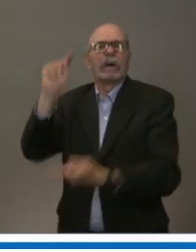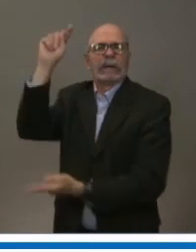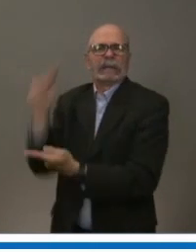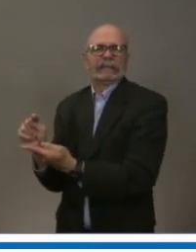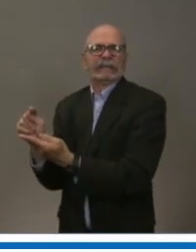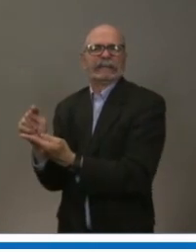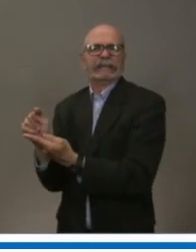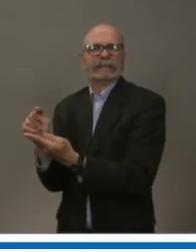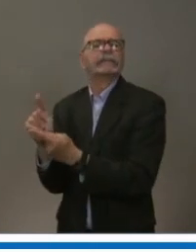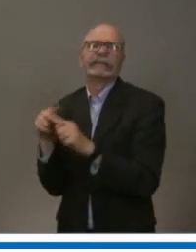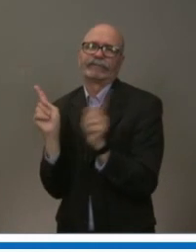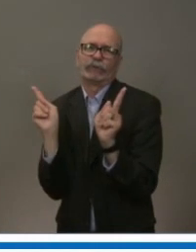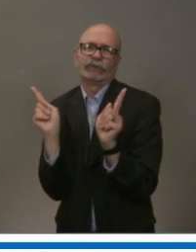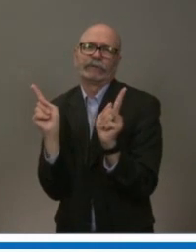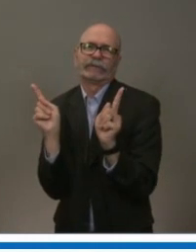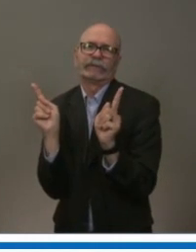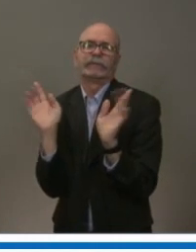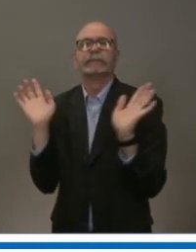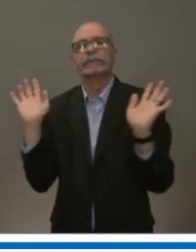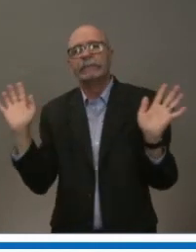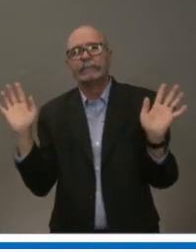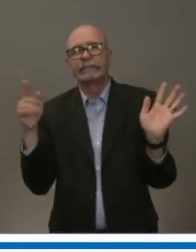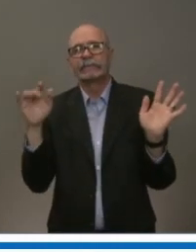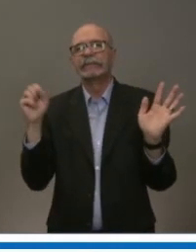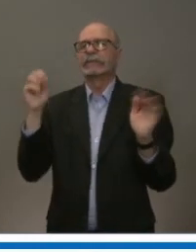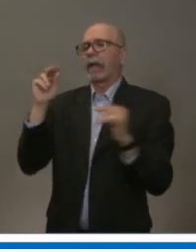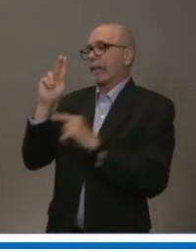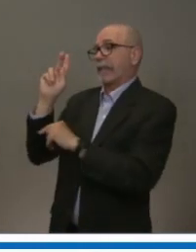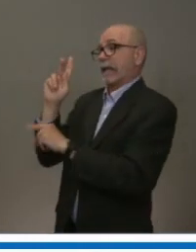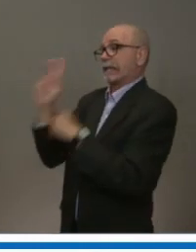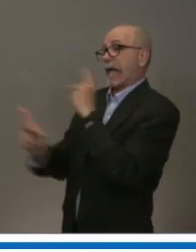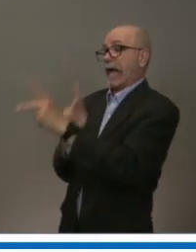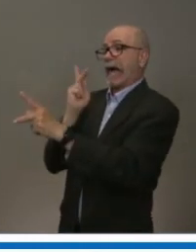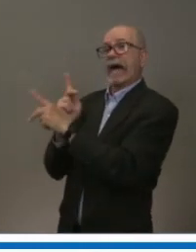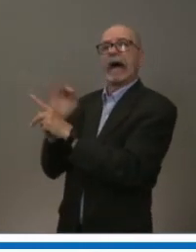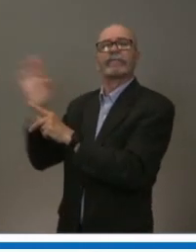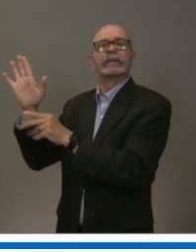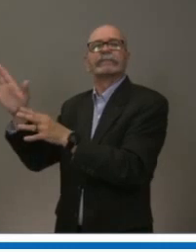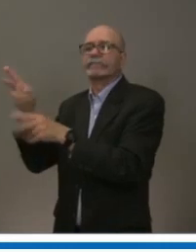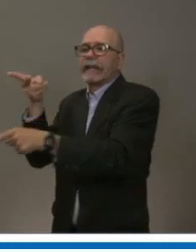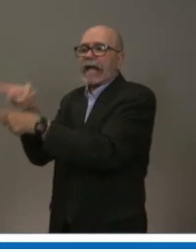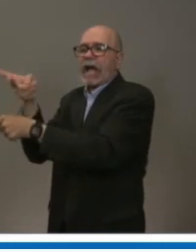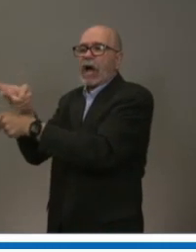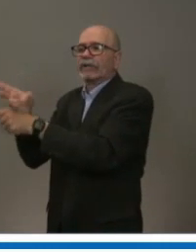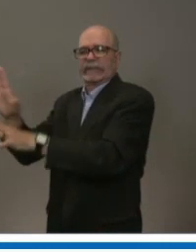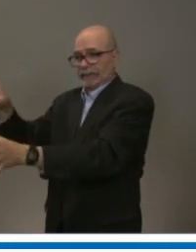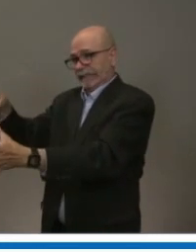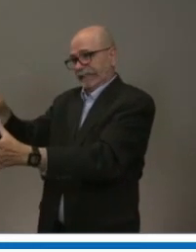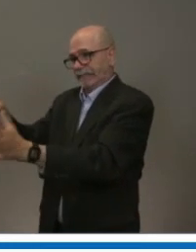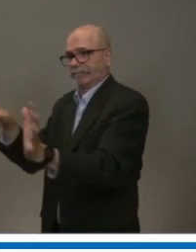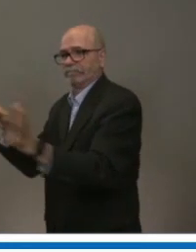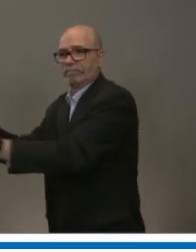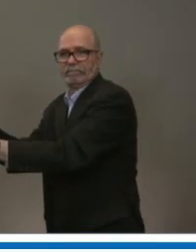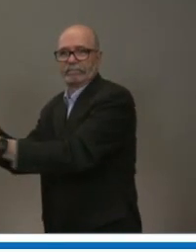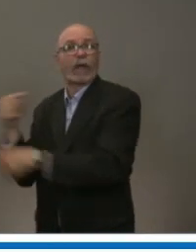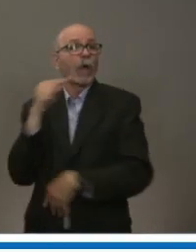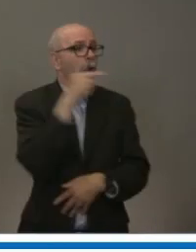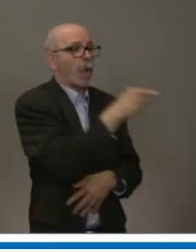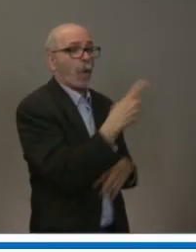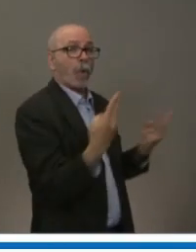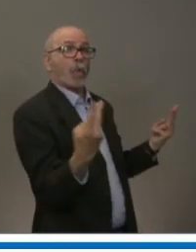kind of institutions because of the type of care that is delivered there. Also, many of the individuals in these